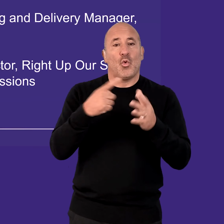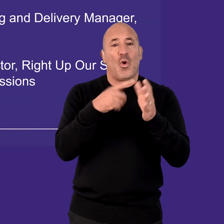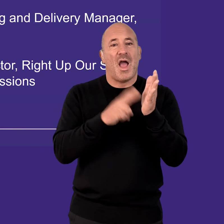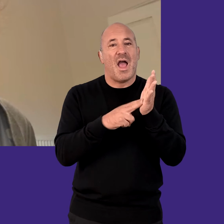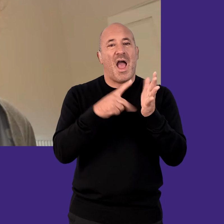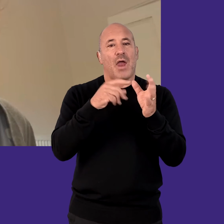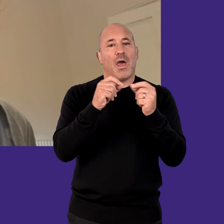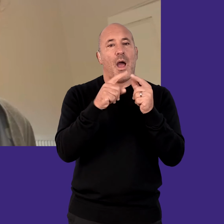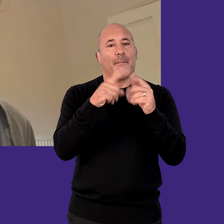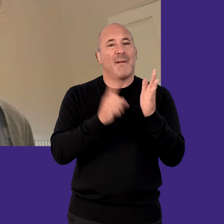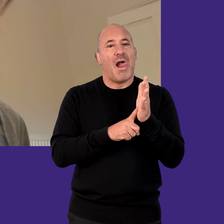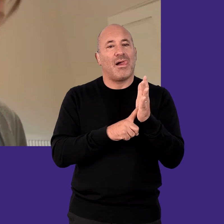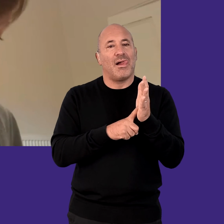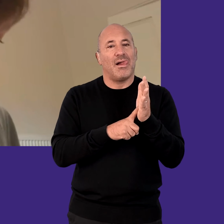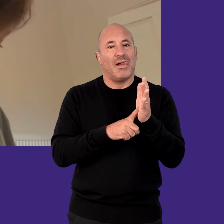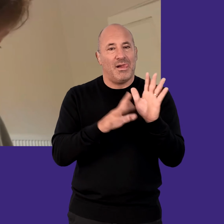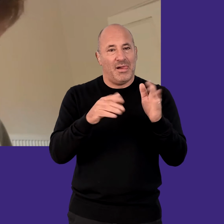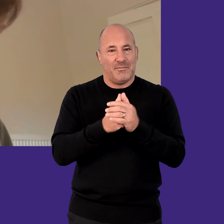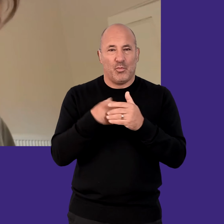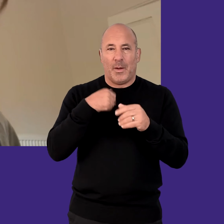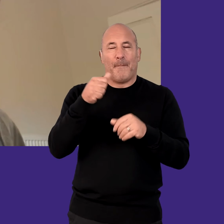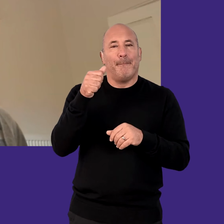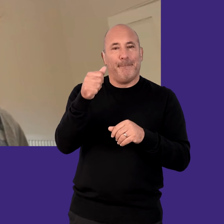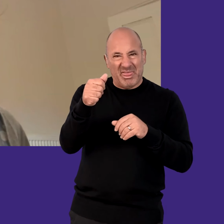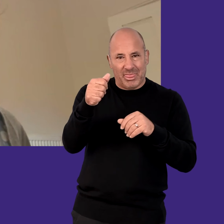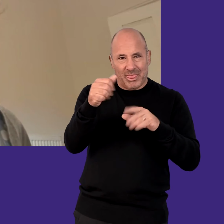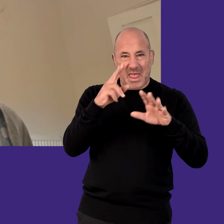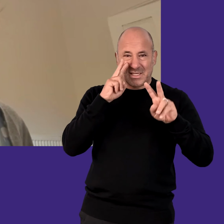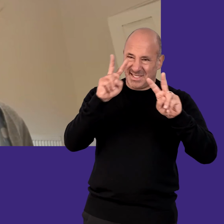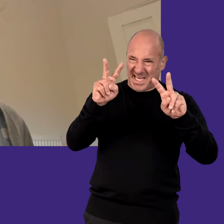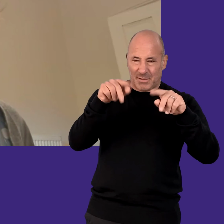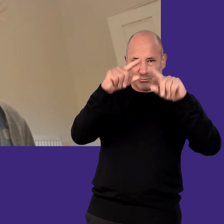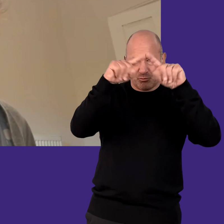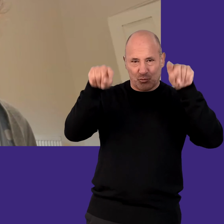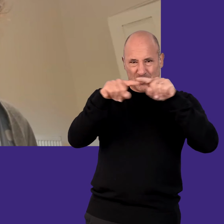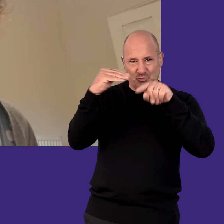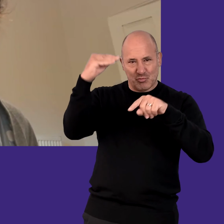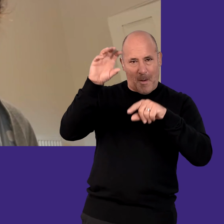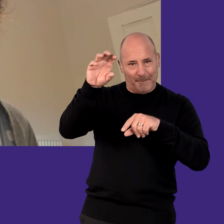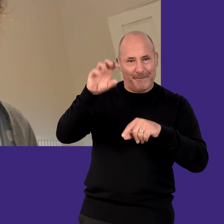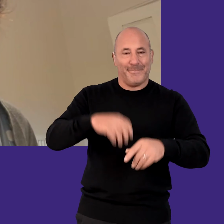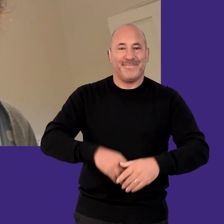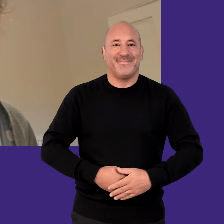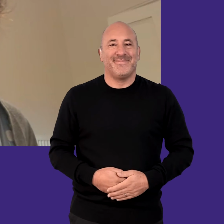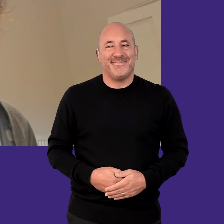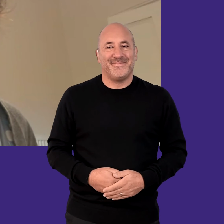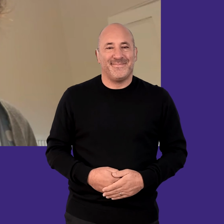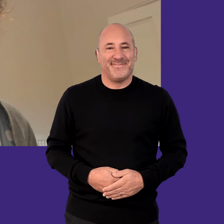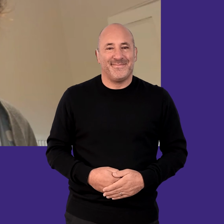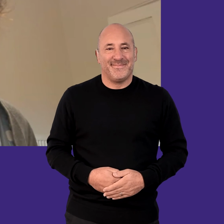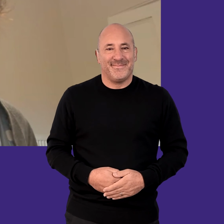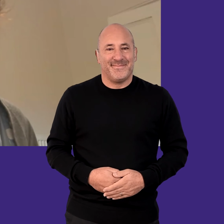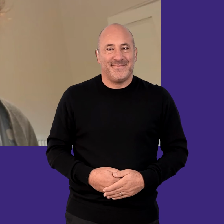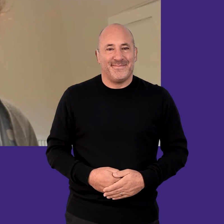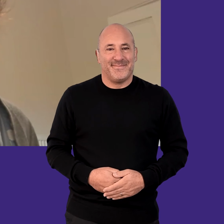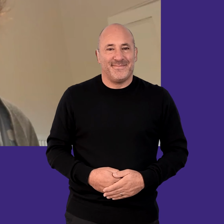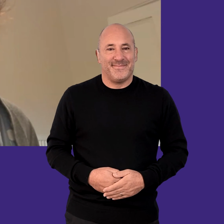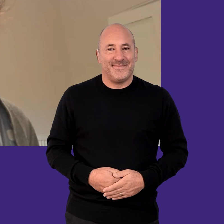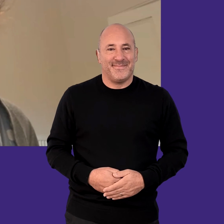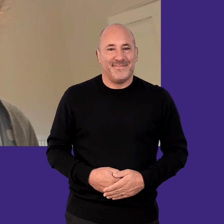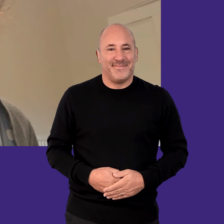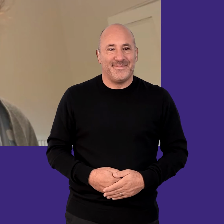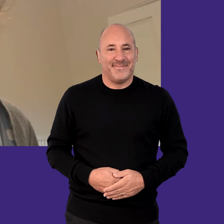Without further ado, I'm going to go ahead and welcome Annabel. I'm just going to pin her so we can see